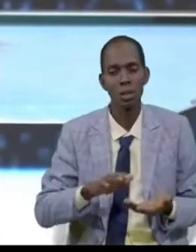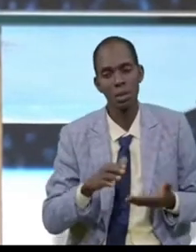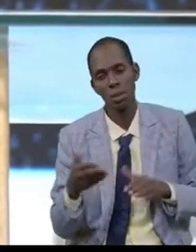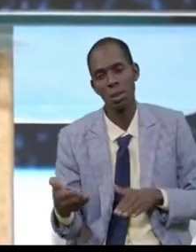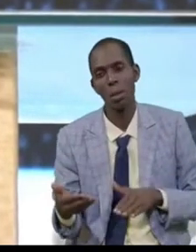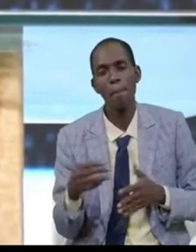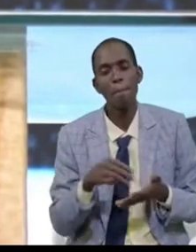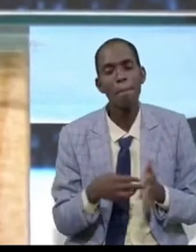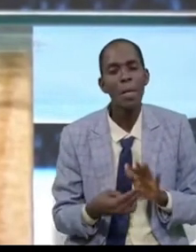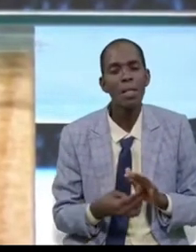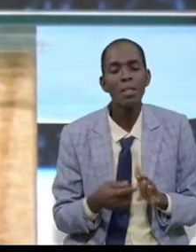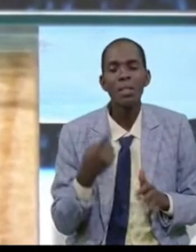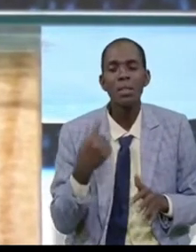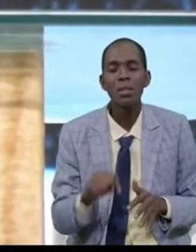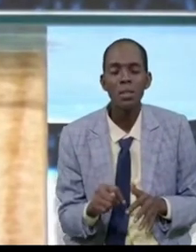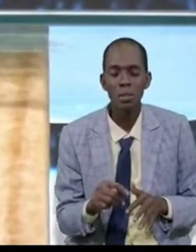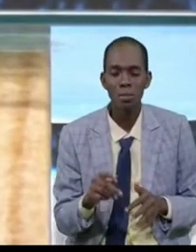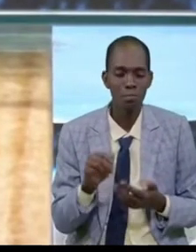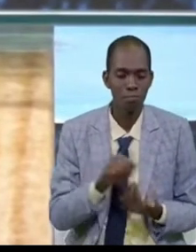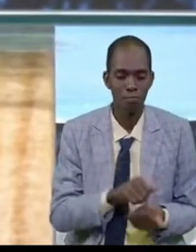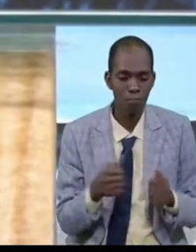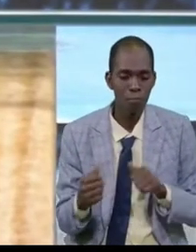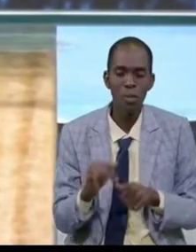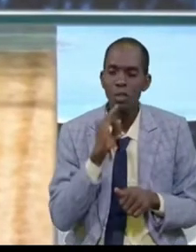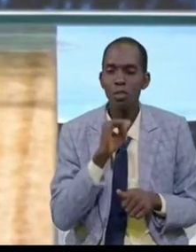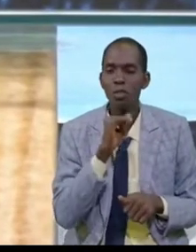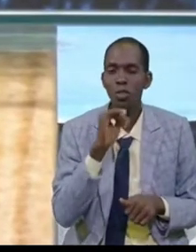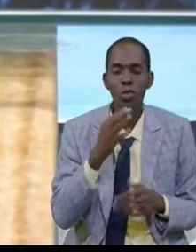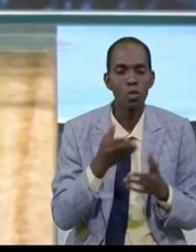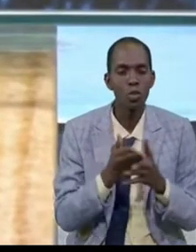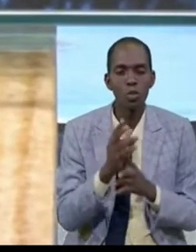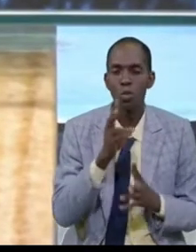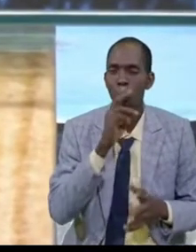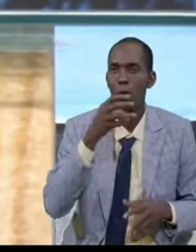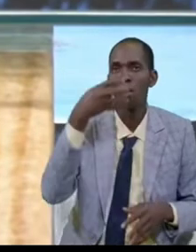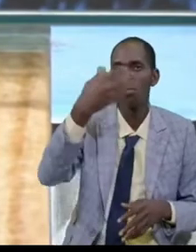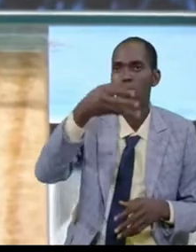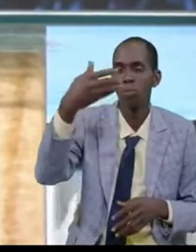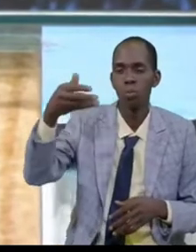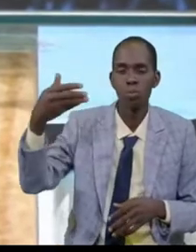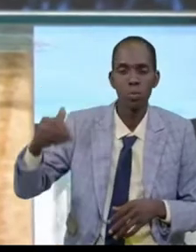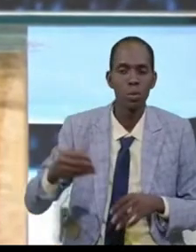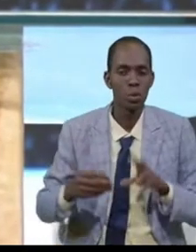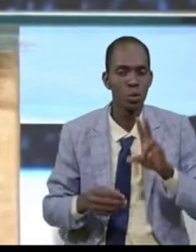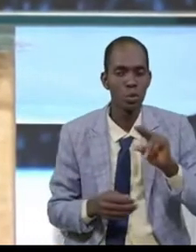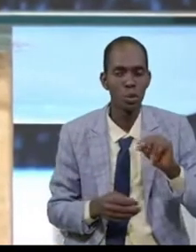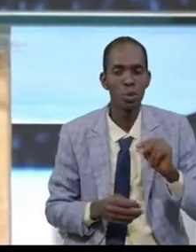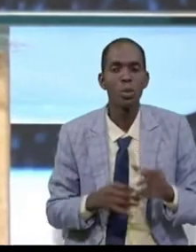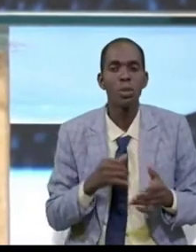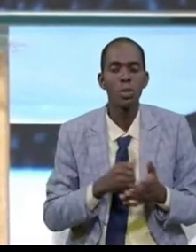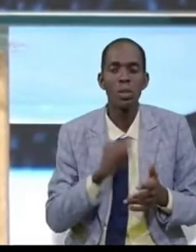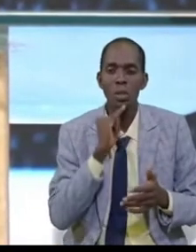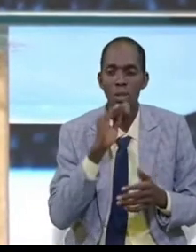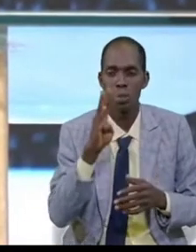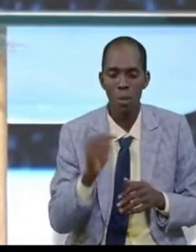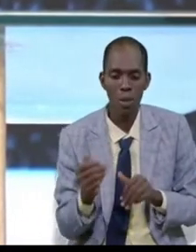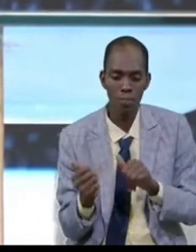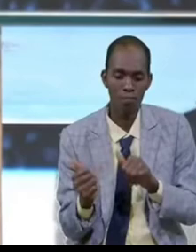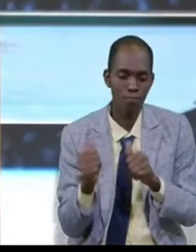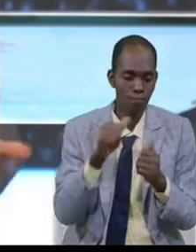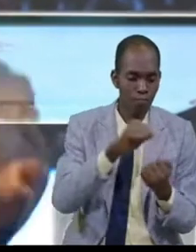is not by sprinkling. You are immersed, you are buried into the water, and then you come out. Then it says in verse